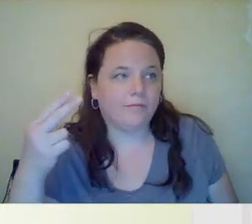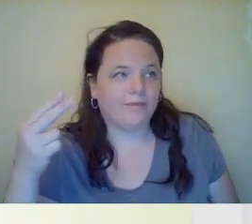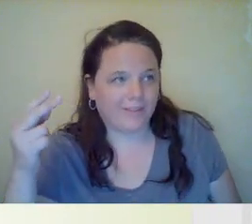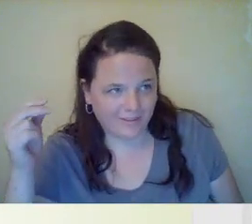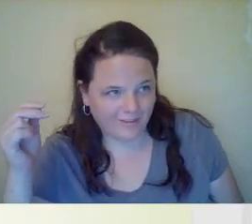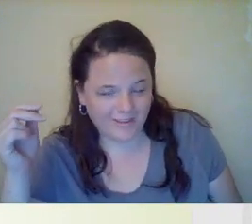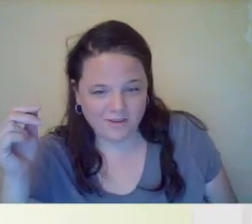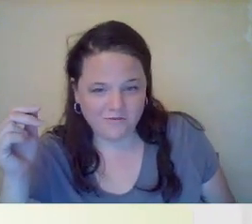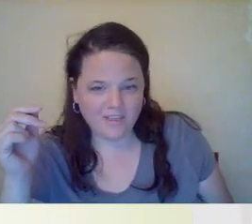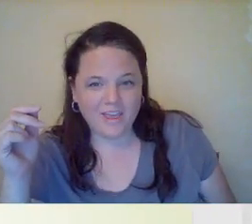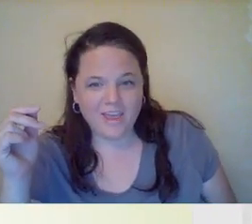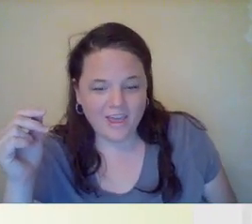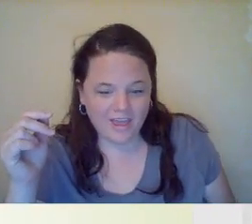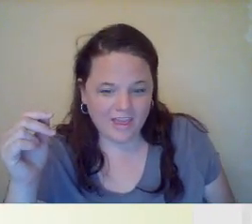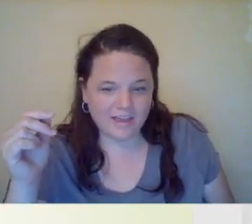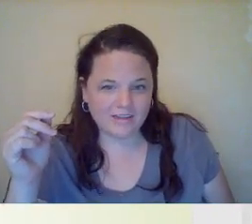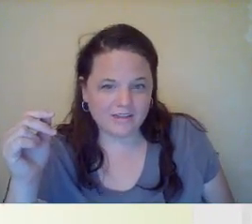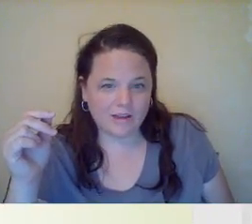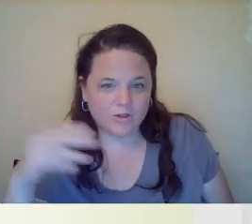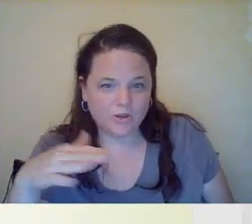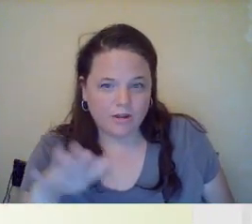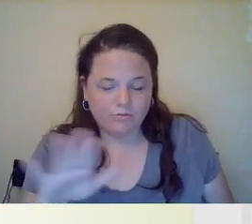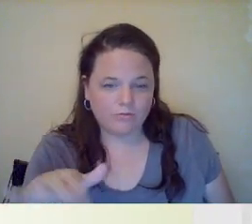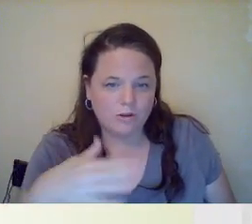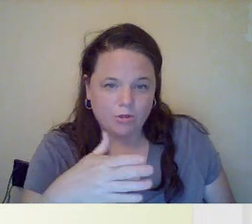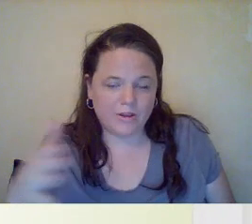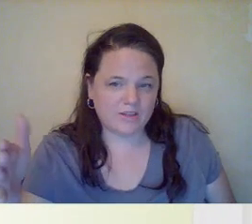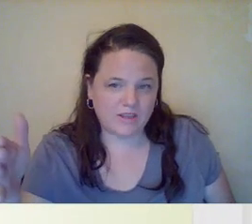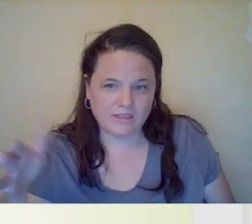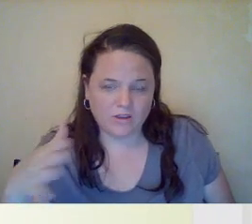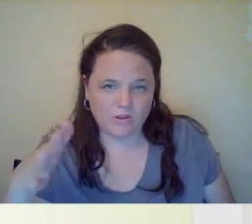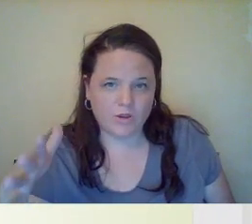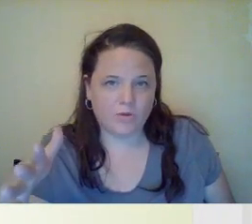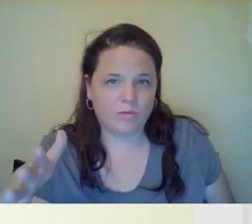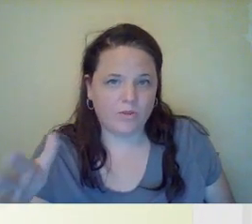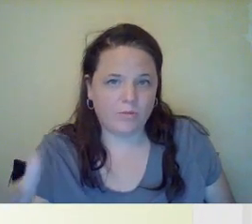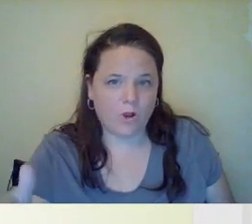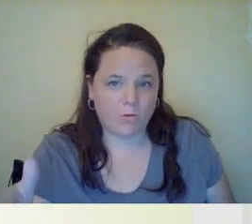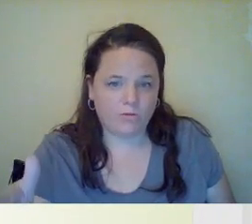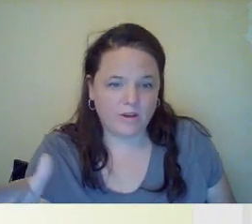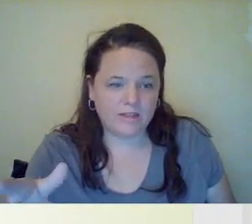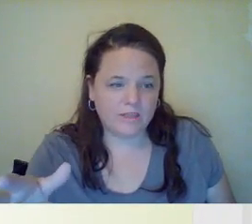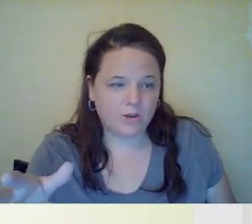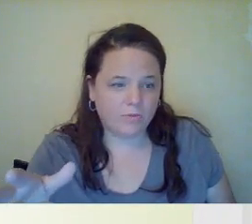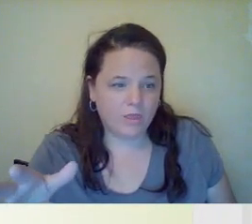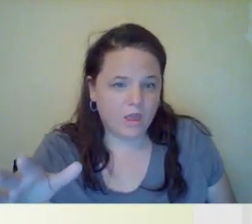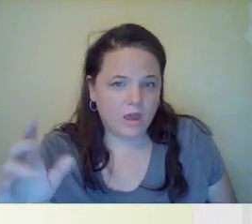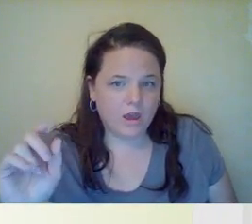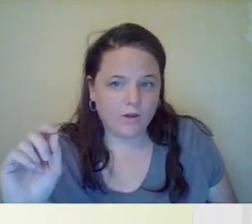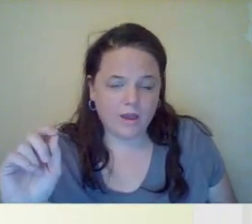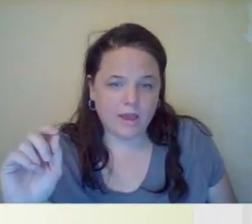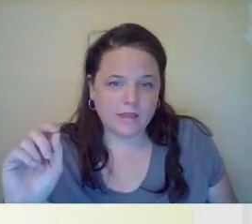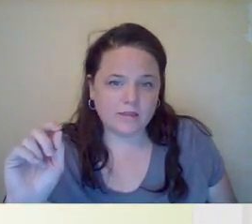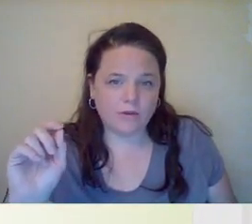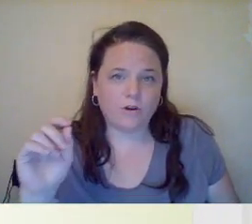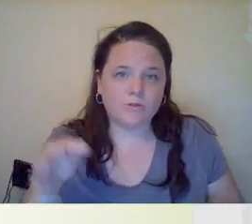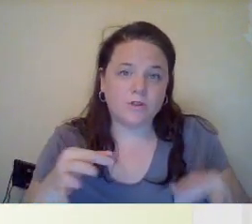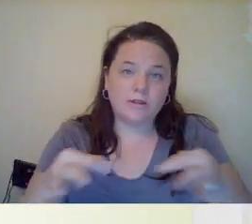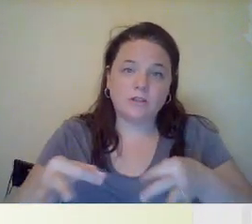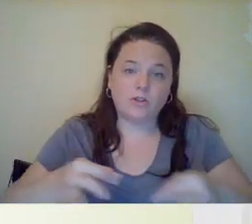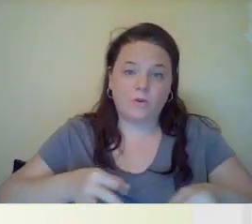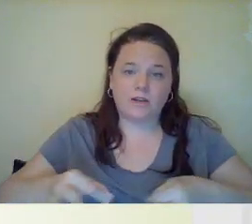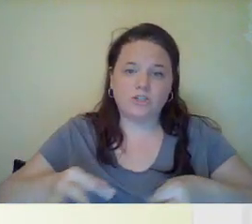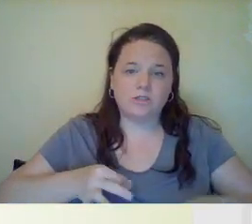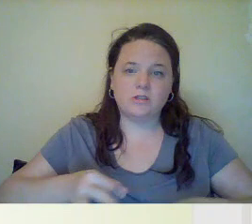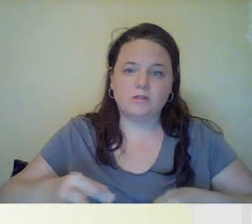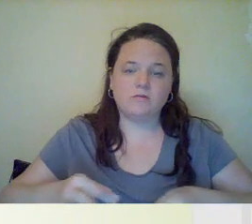Thursday. Thank you. And I'm just going to go through each of these so that you can remember them at home if you need to. Okay, so first we'll